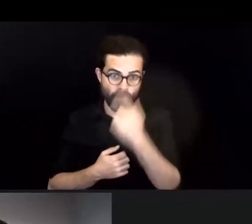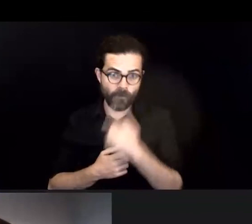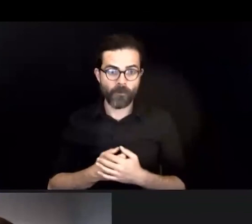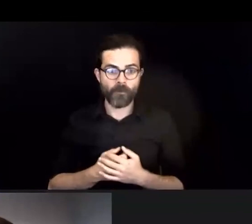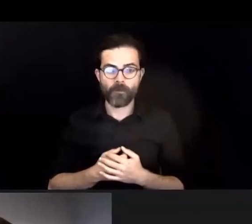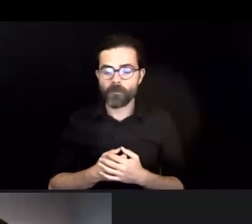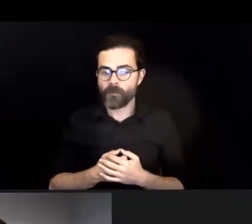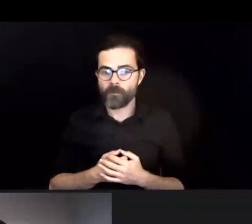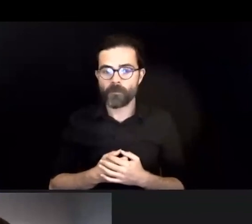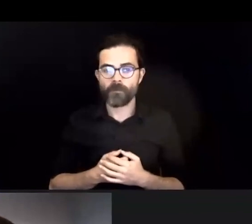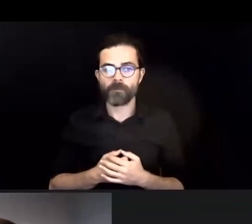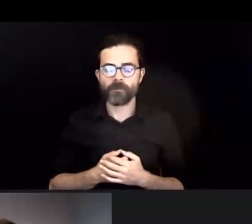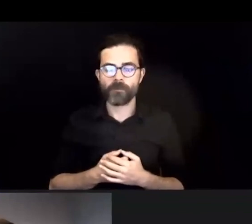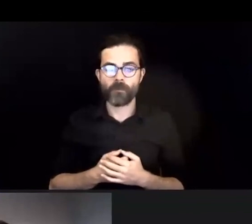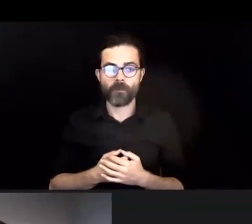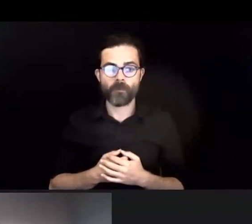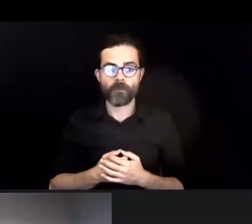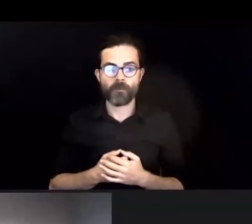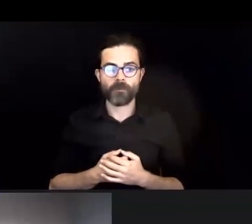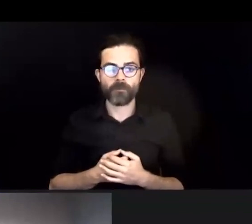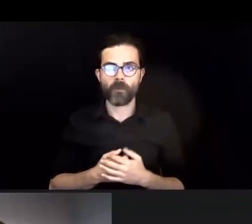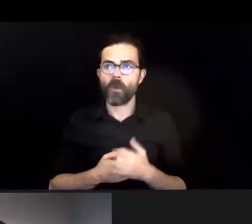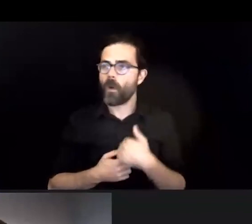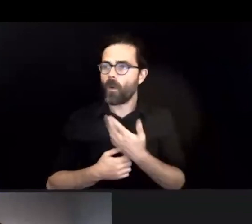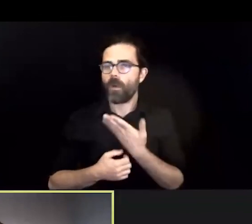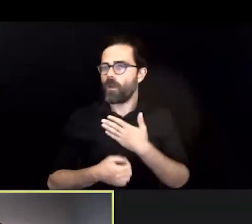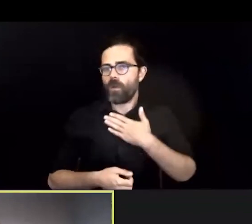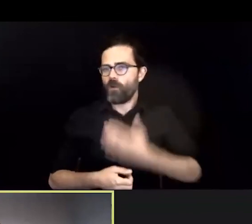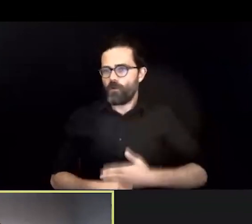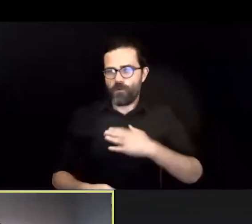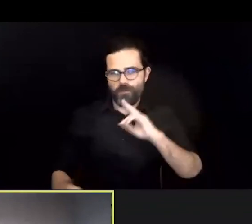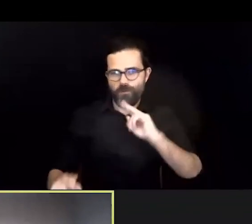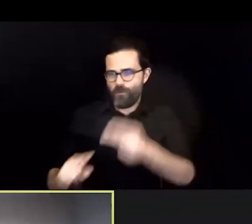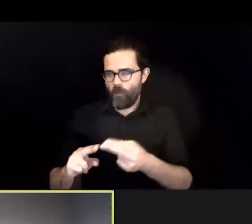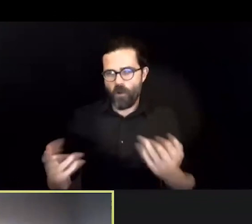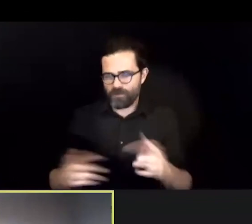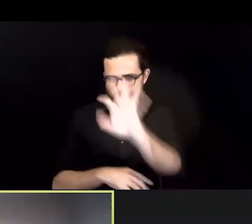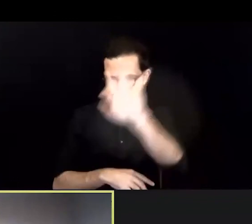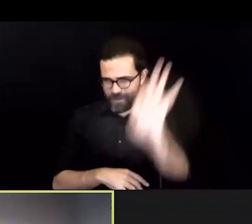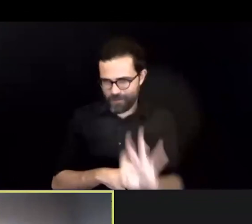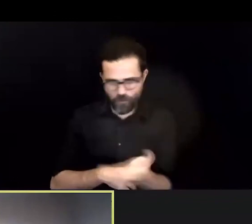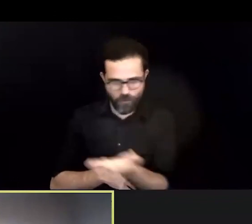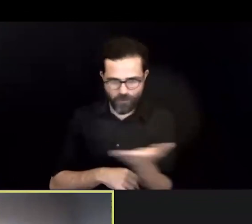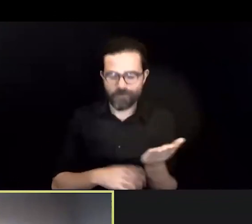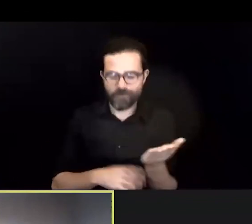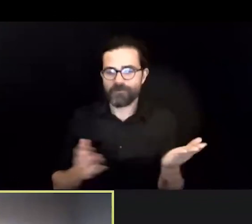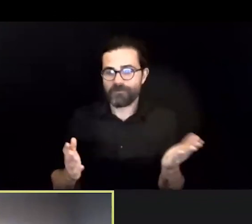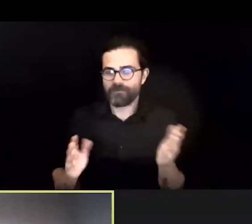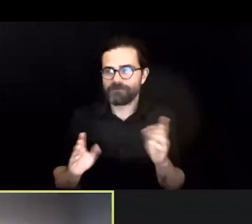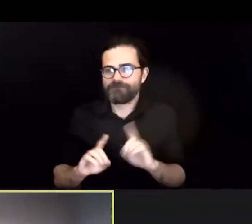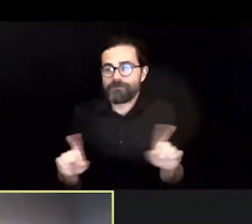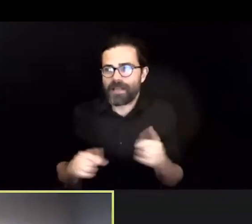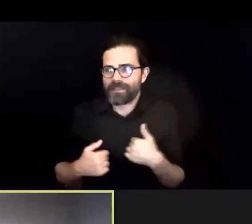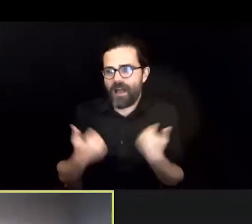like to ask all questions and No, thank you very much. I maybe have one question that I can ask